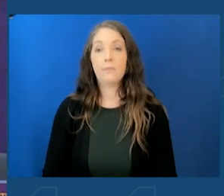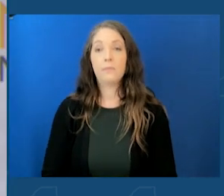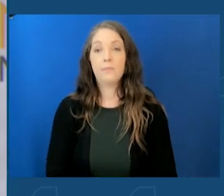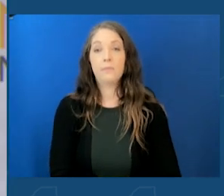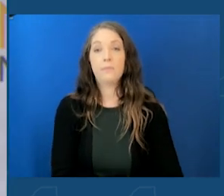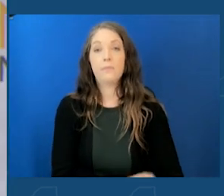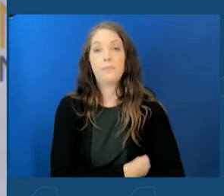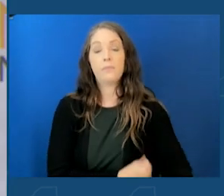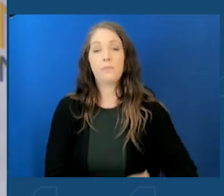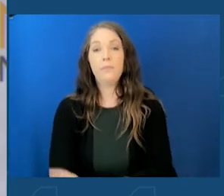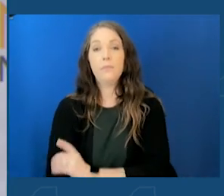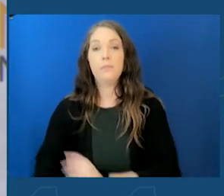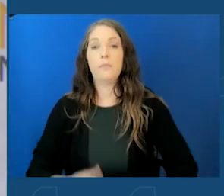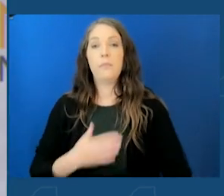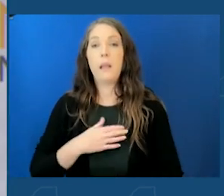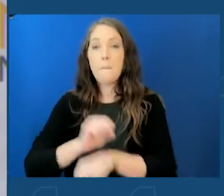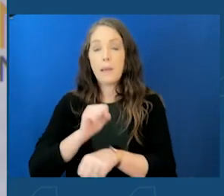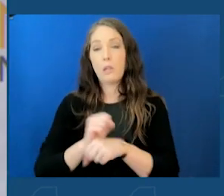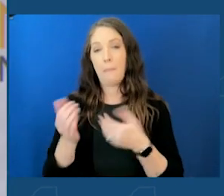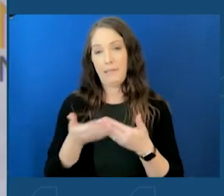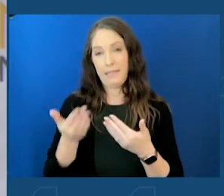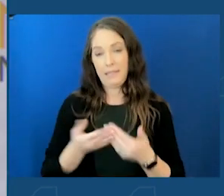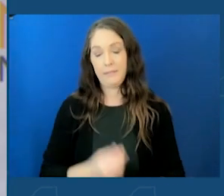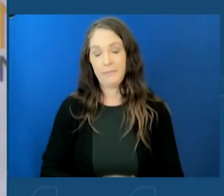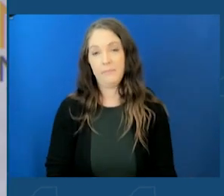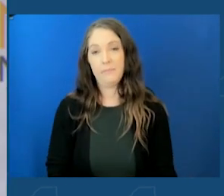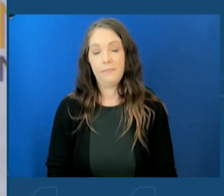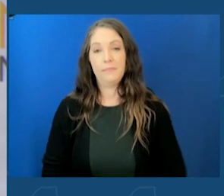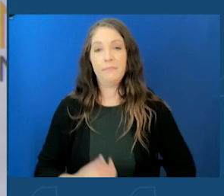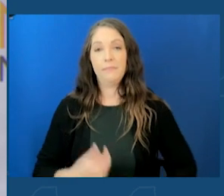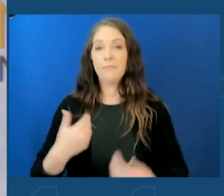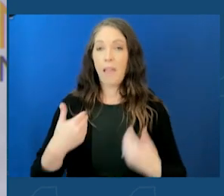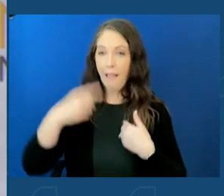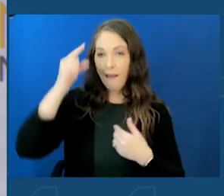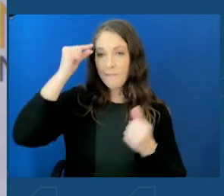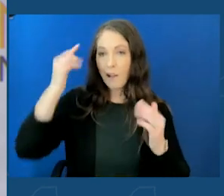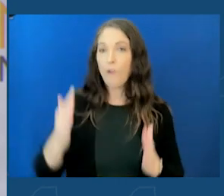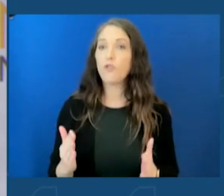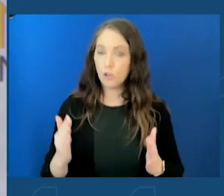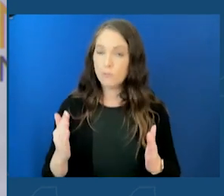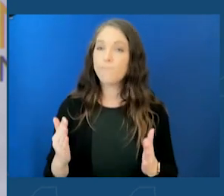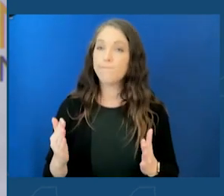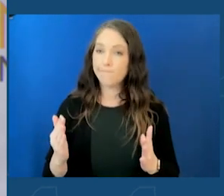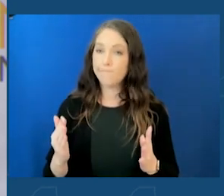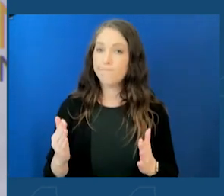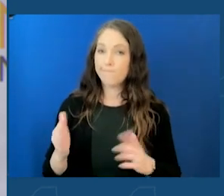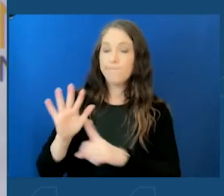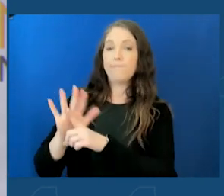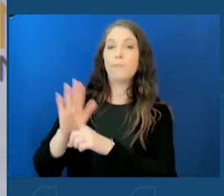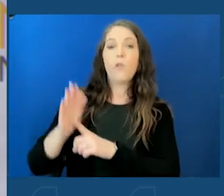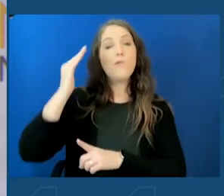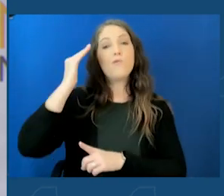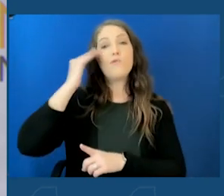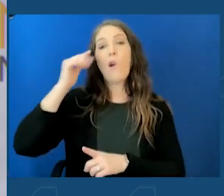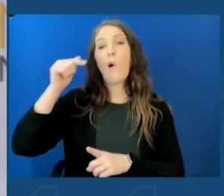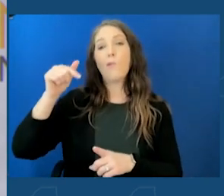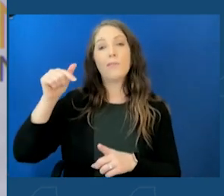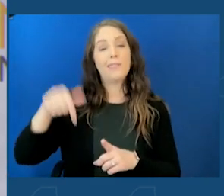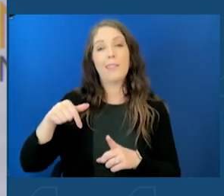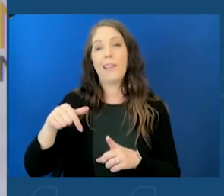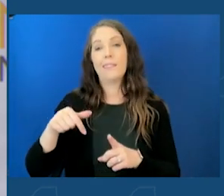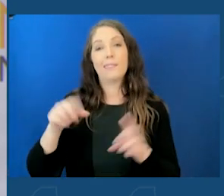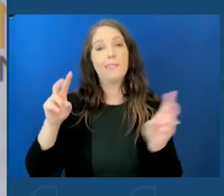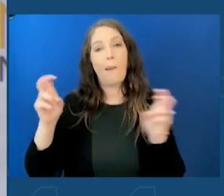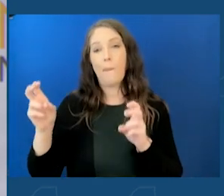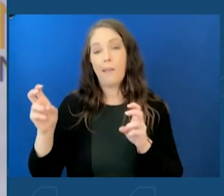So my job is pretty easy, because I have a governor who knows this subject as well as I do. And